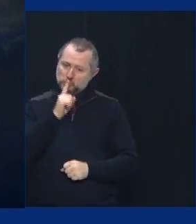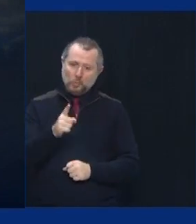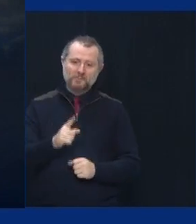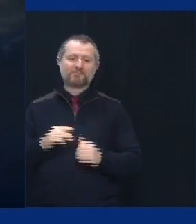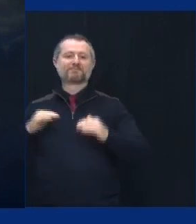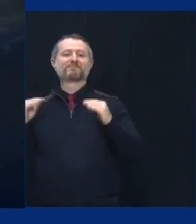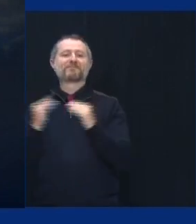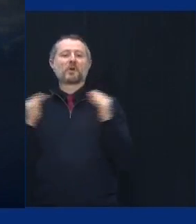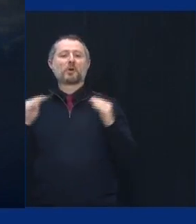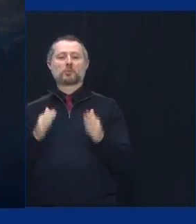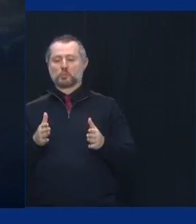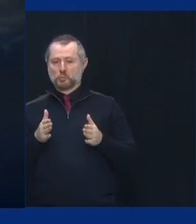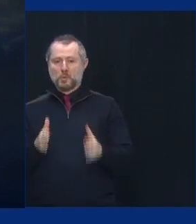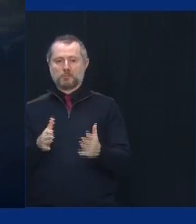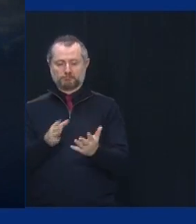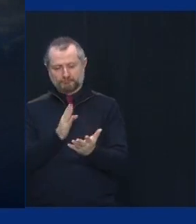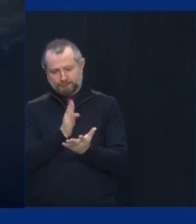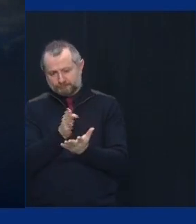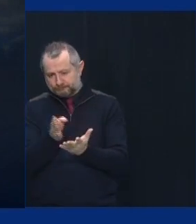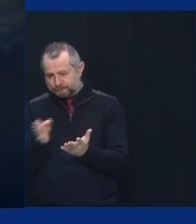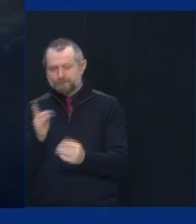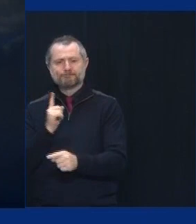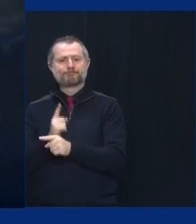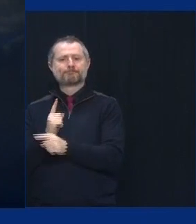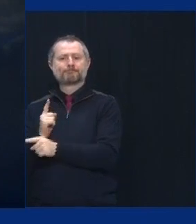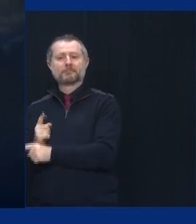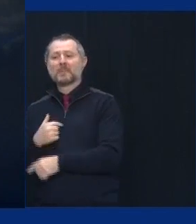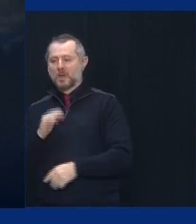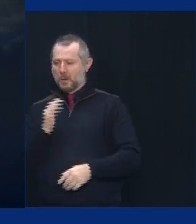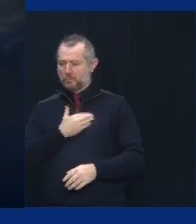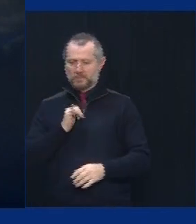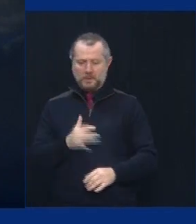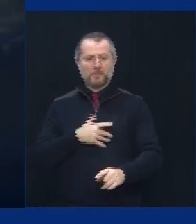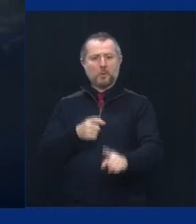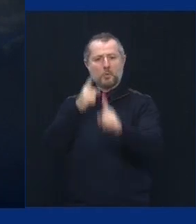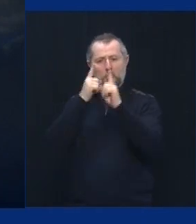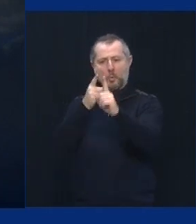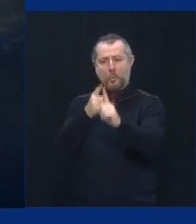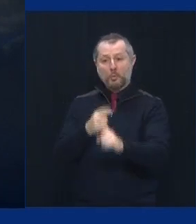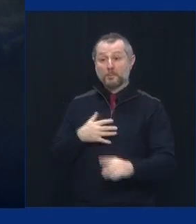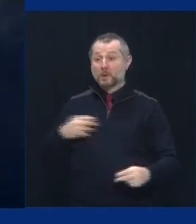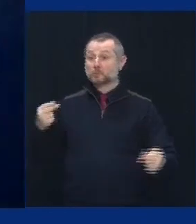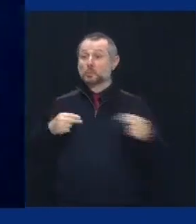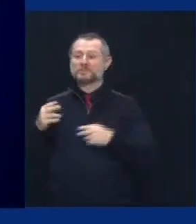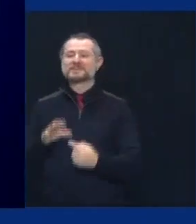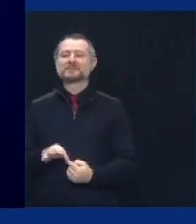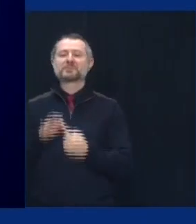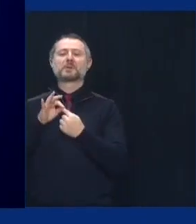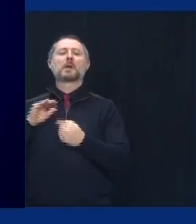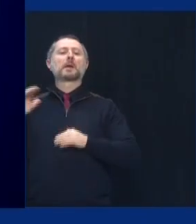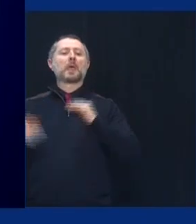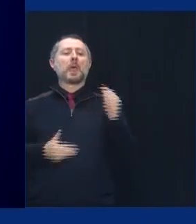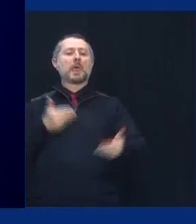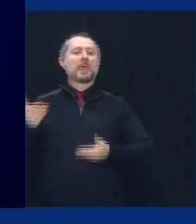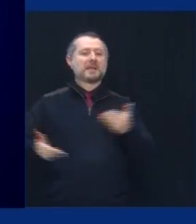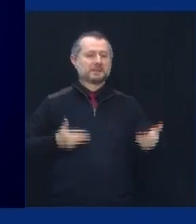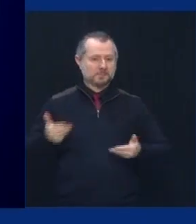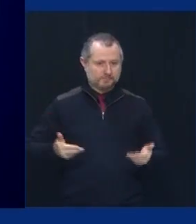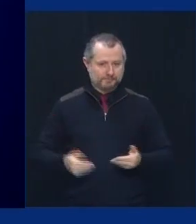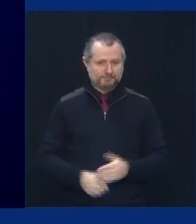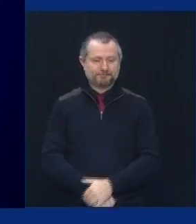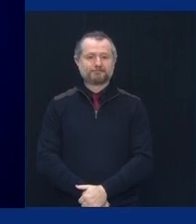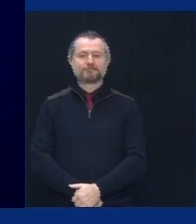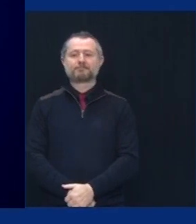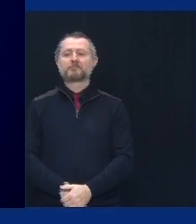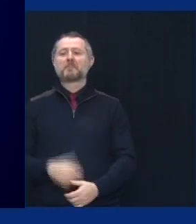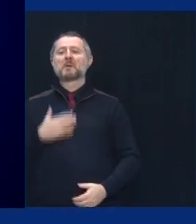the first vaccine. That's our goal. And we're joined by some special guests today. It's a pleasure to have